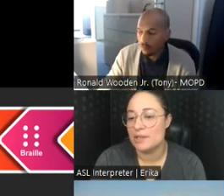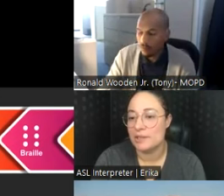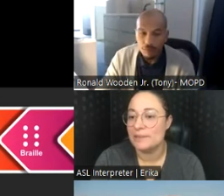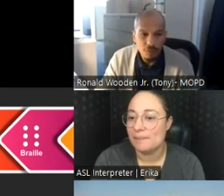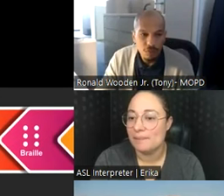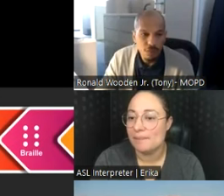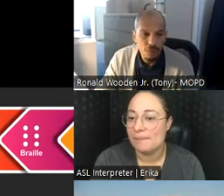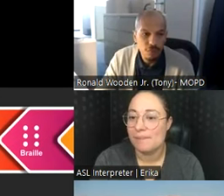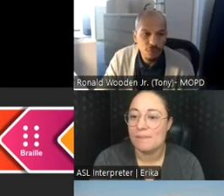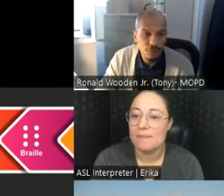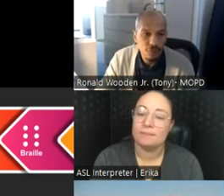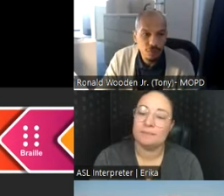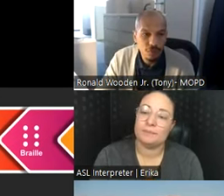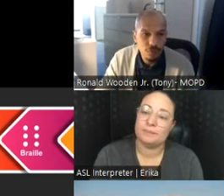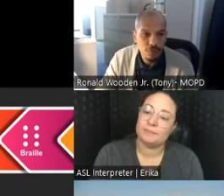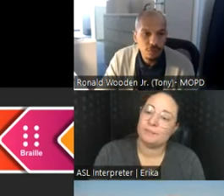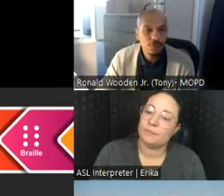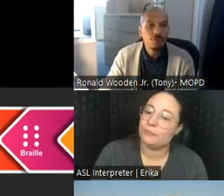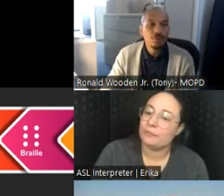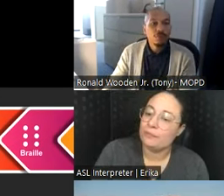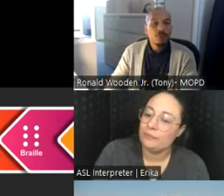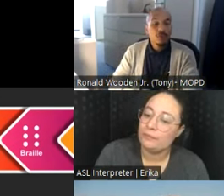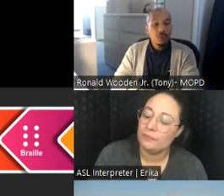other's attention.